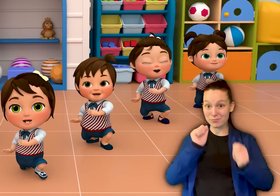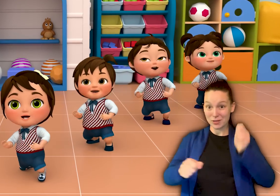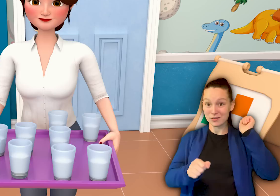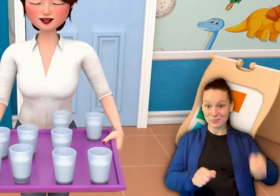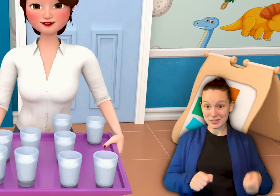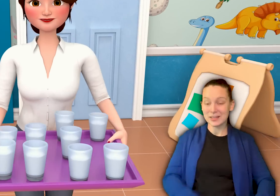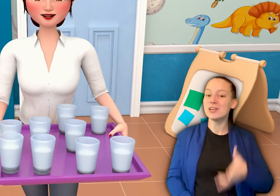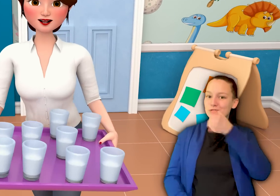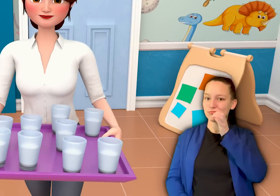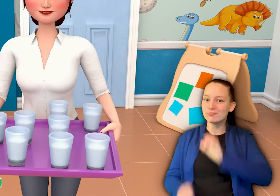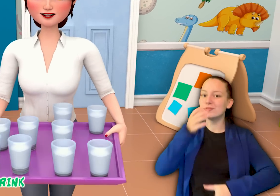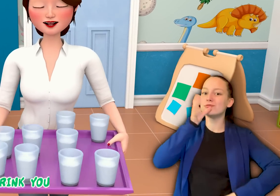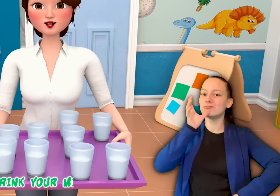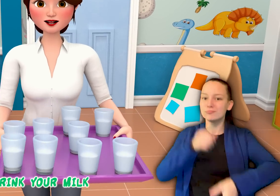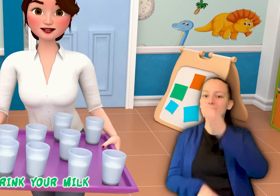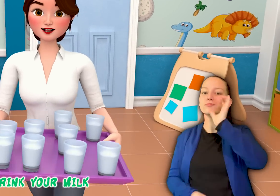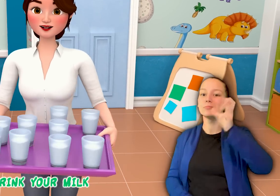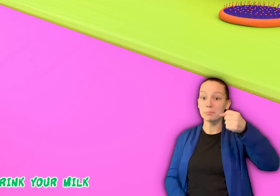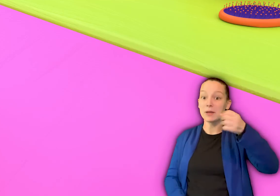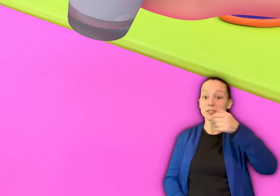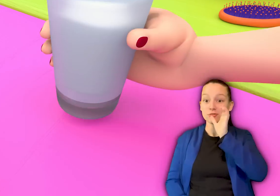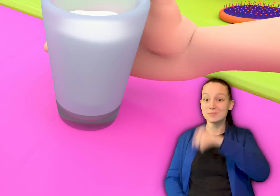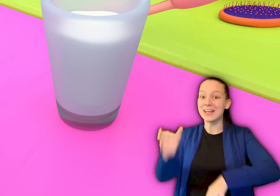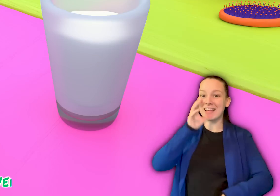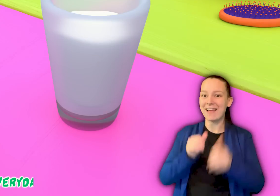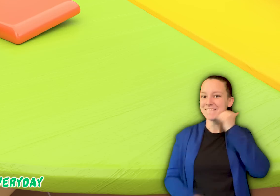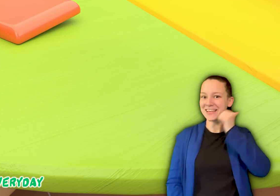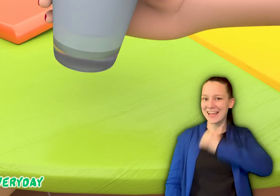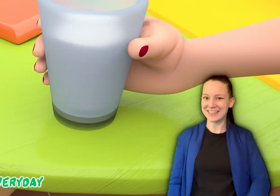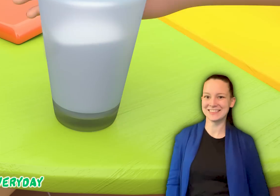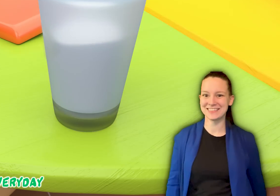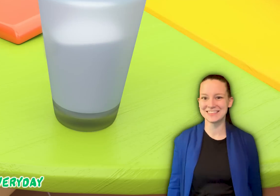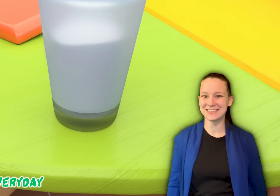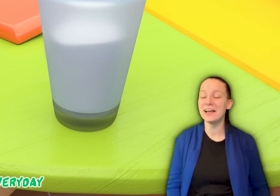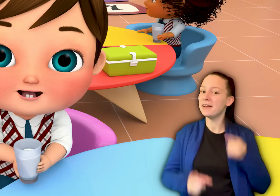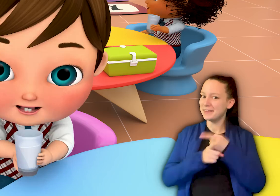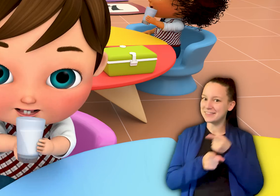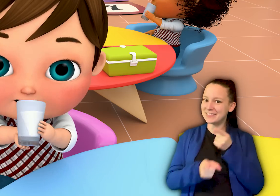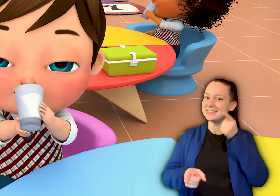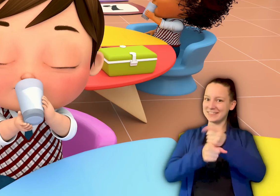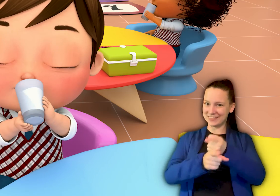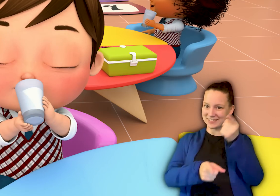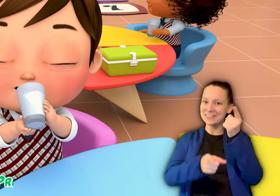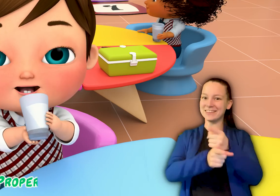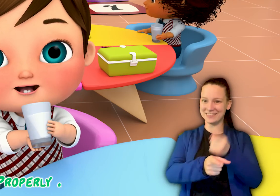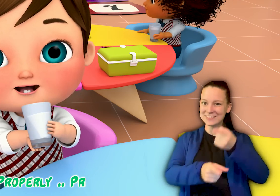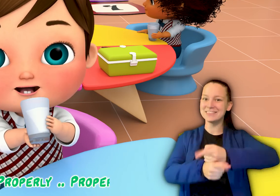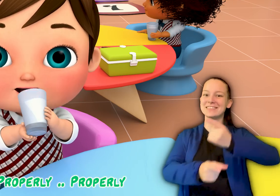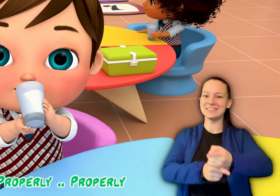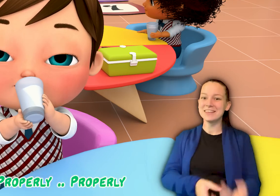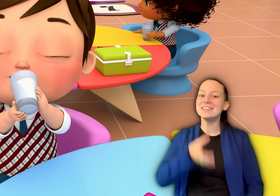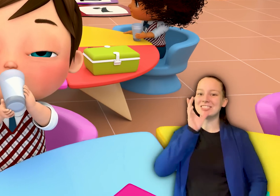day drink drink drink her milk drink it every day properly properly